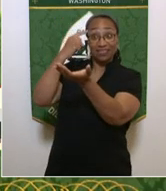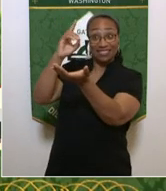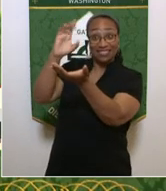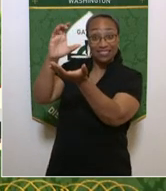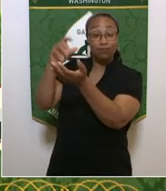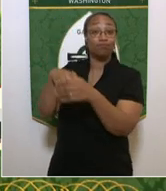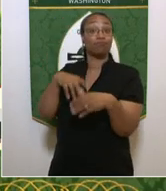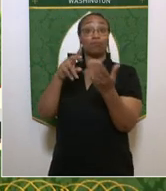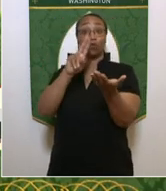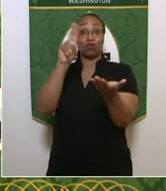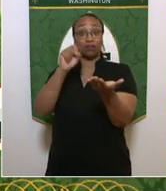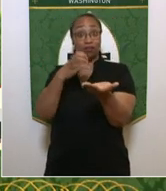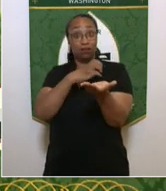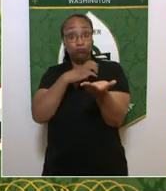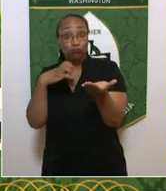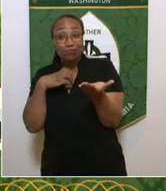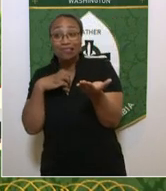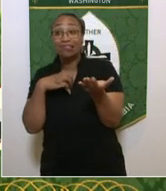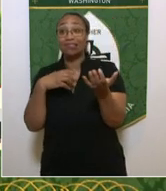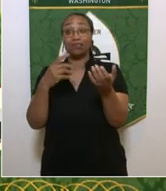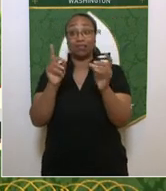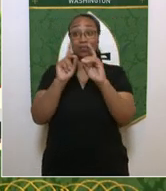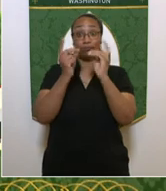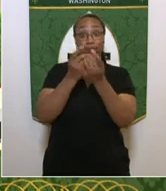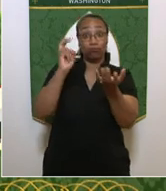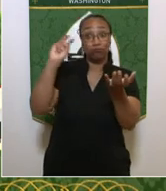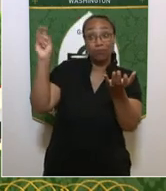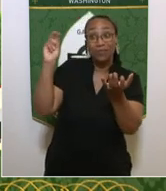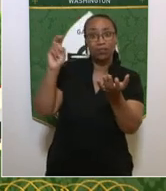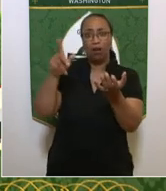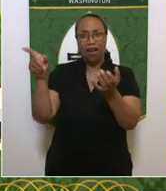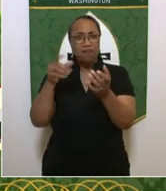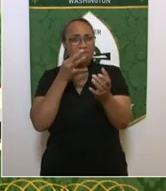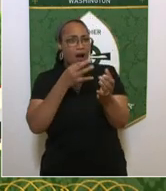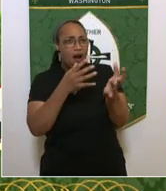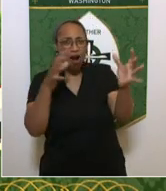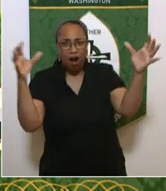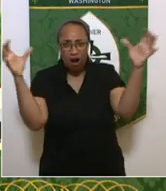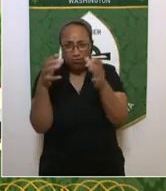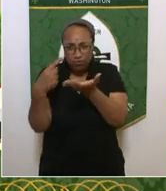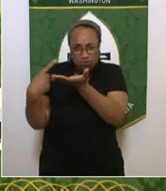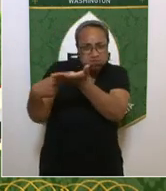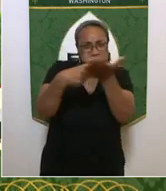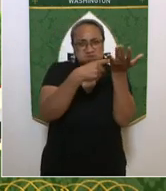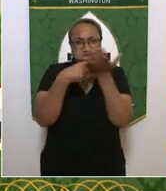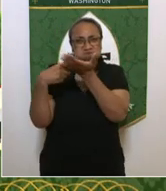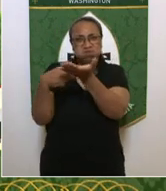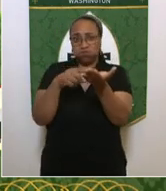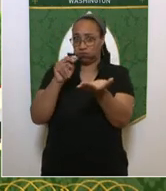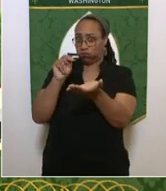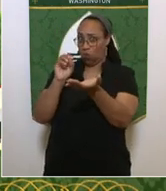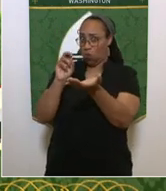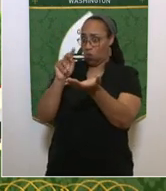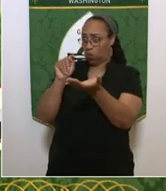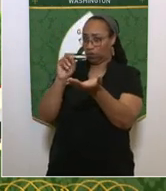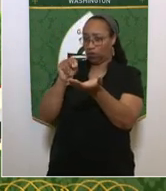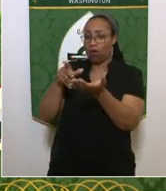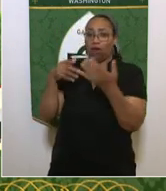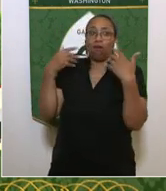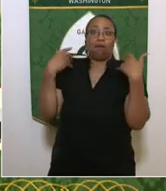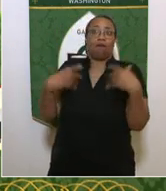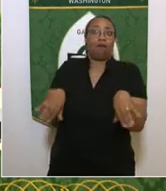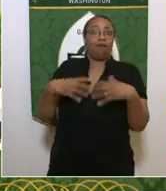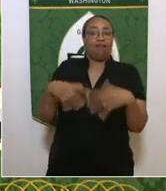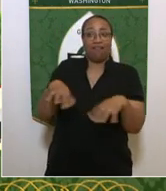And so when I became mayor, I decided we're going to just focus our attention of DDOT on just